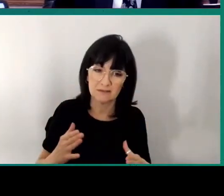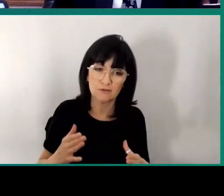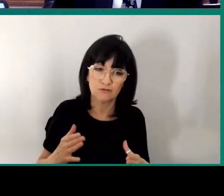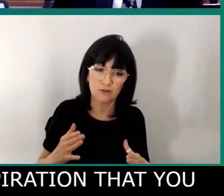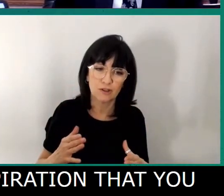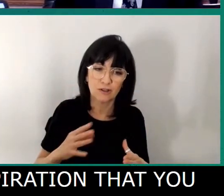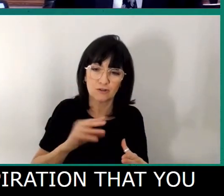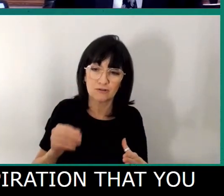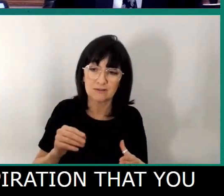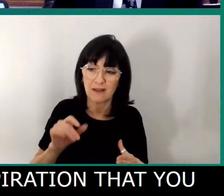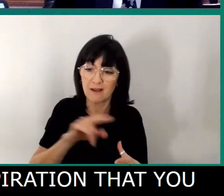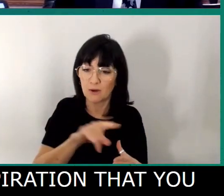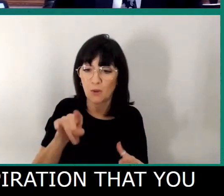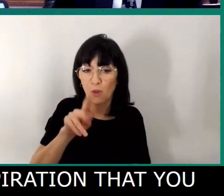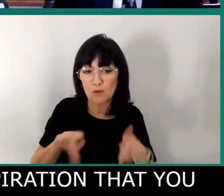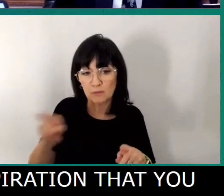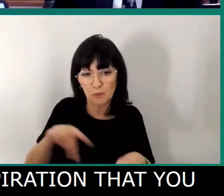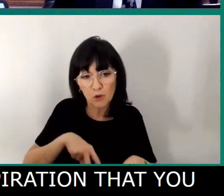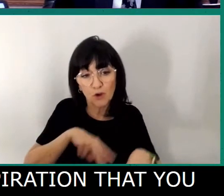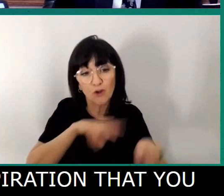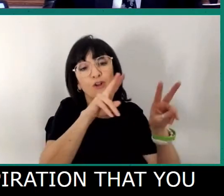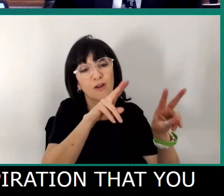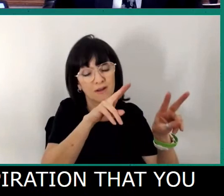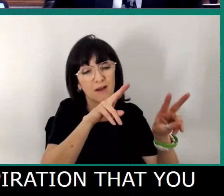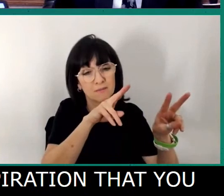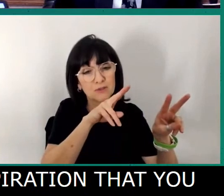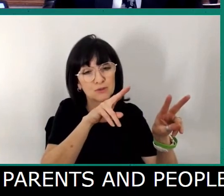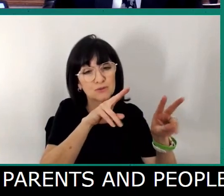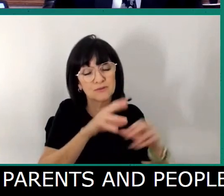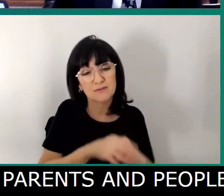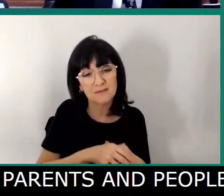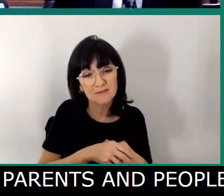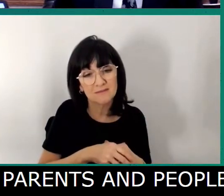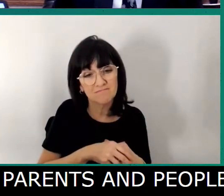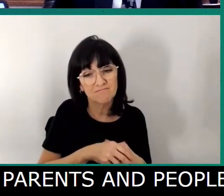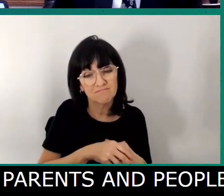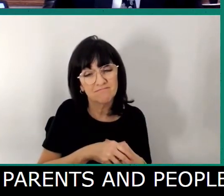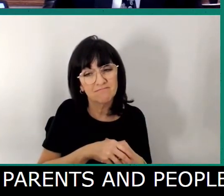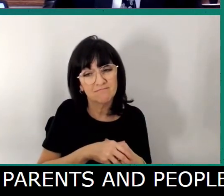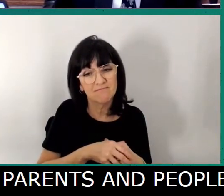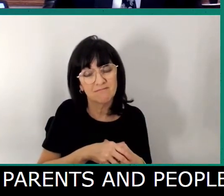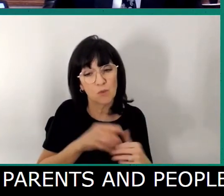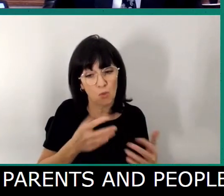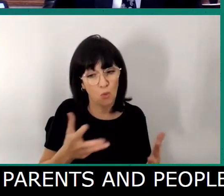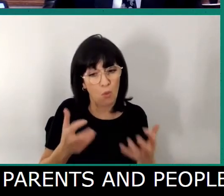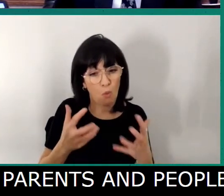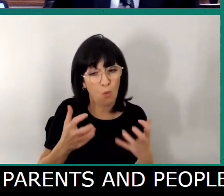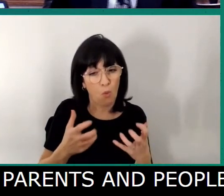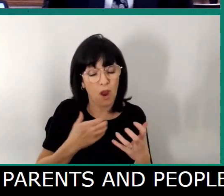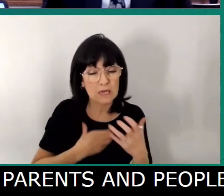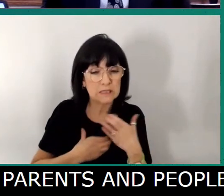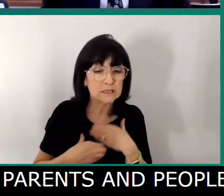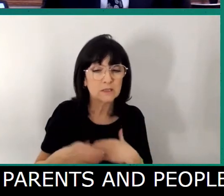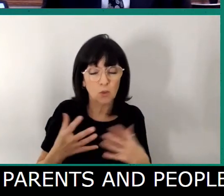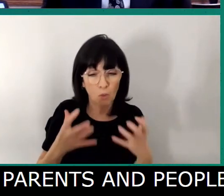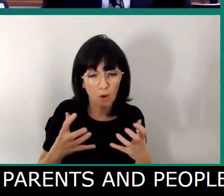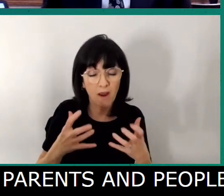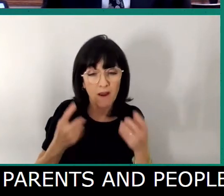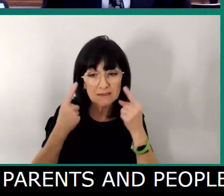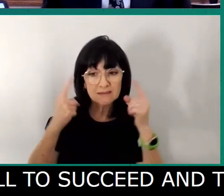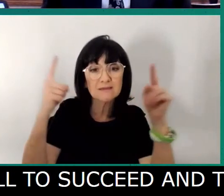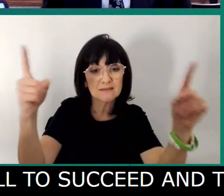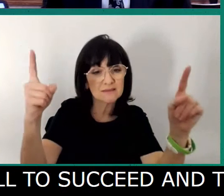that you look up to, and the will to succeed and to learn, and that's an important part of it. Dr.